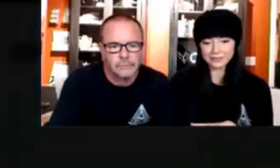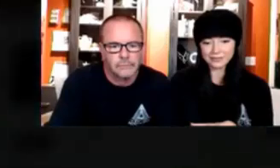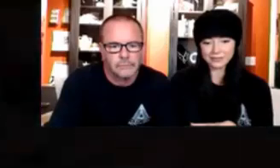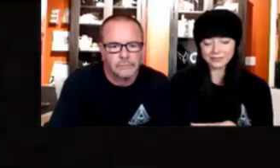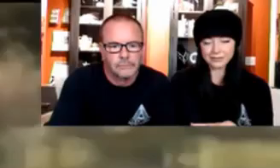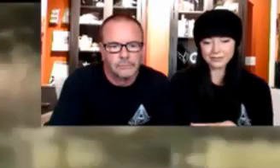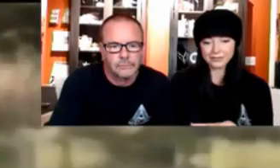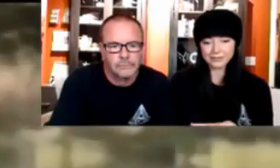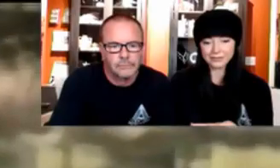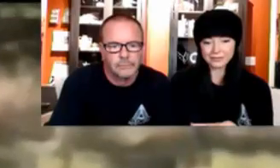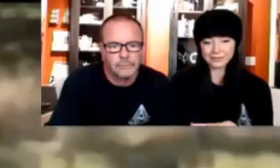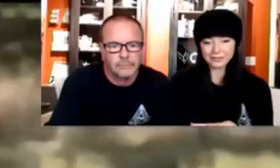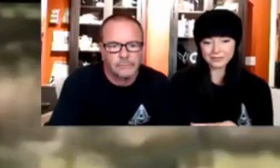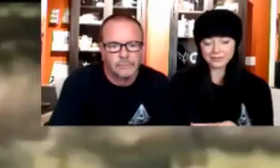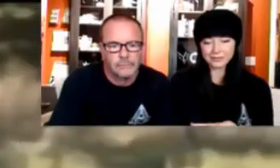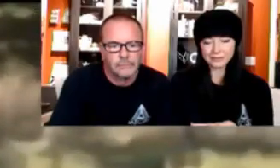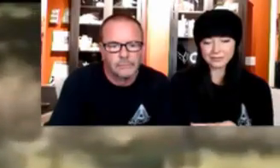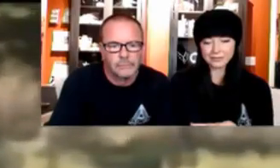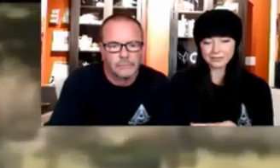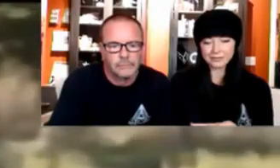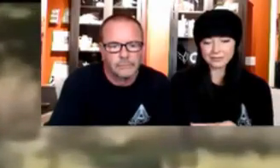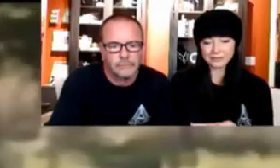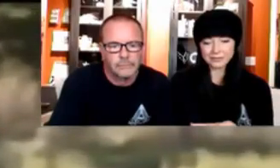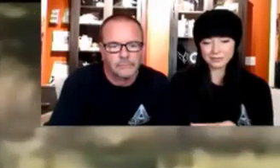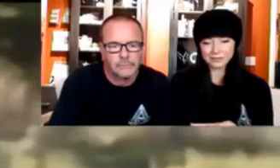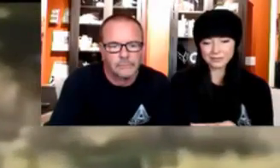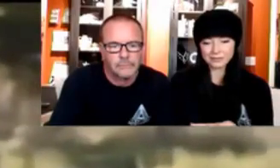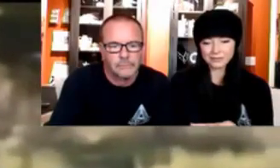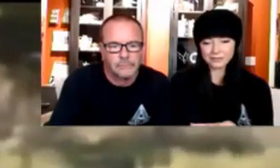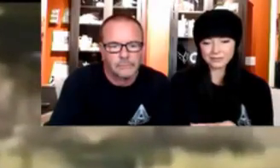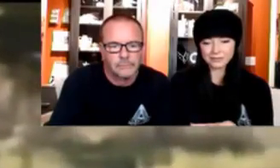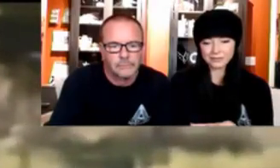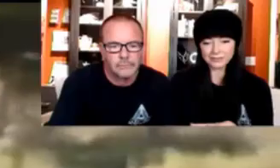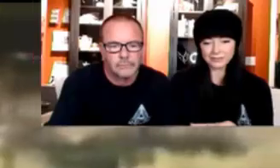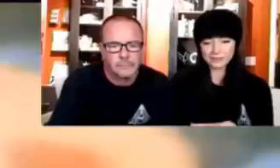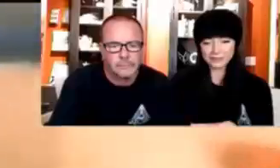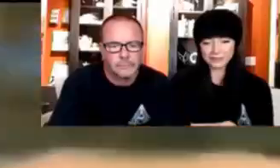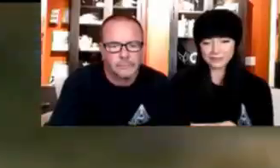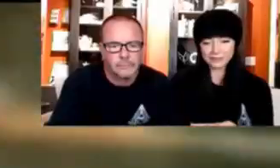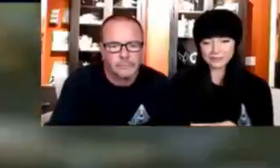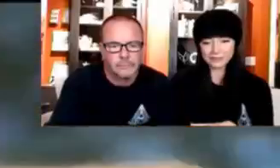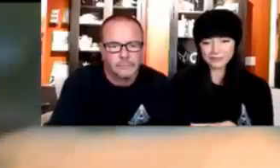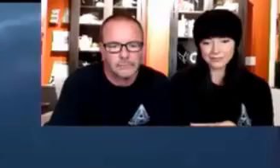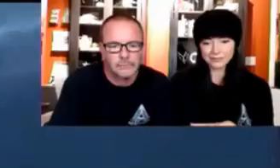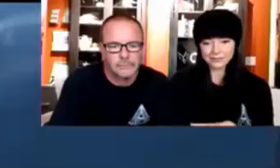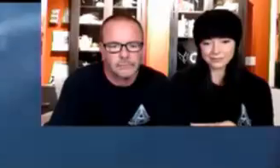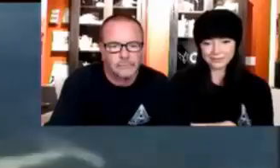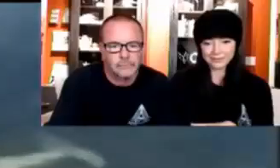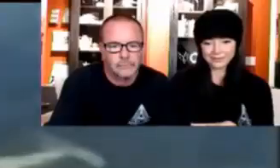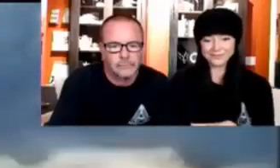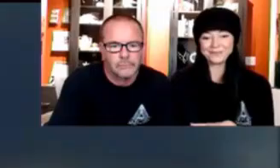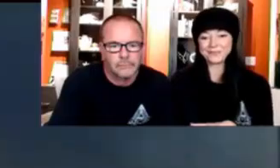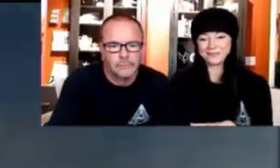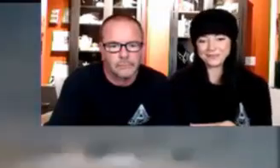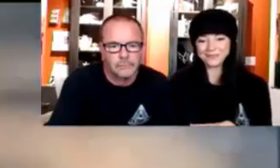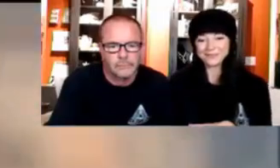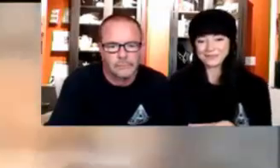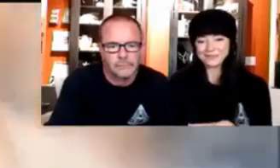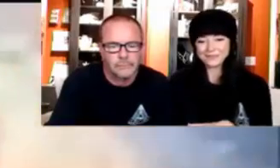species. And the dams they built in the rivers provided habitats for otters and muskrats and ducks and fish